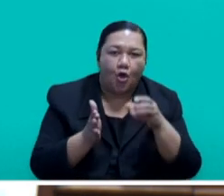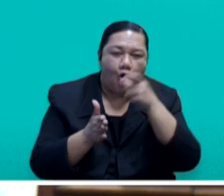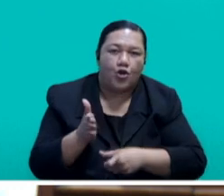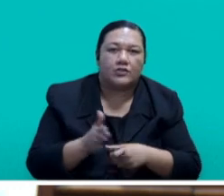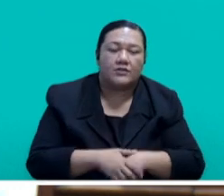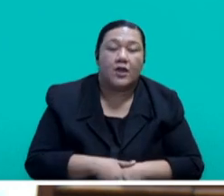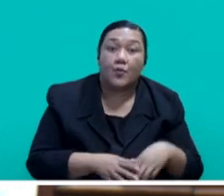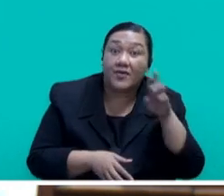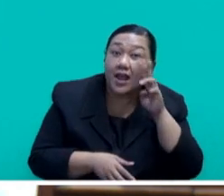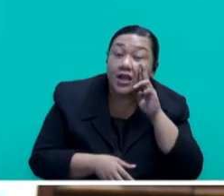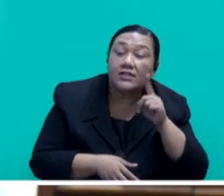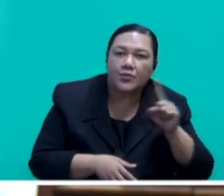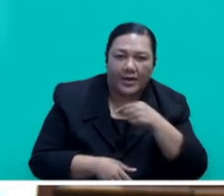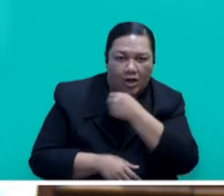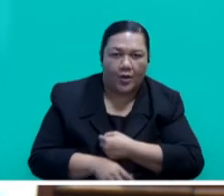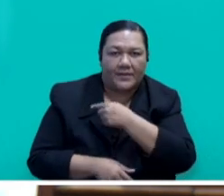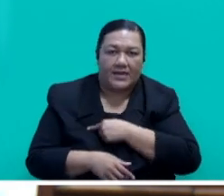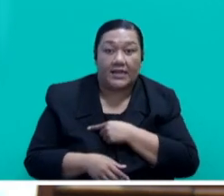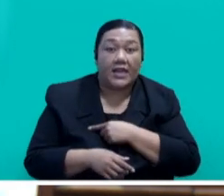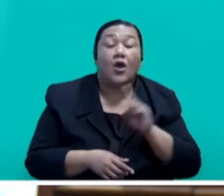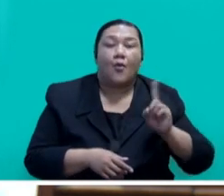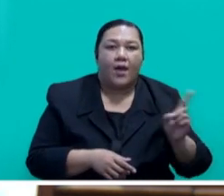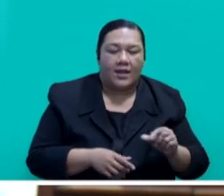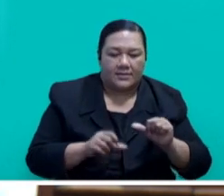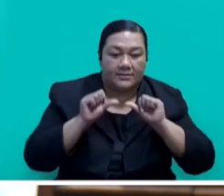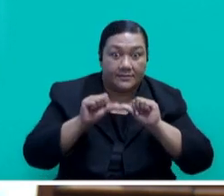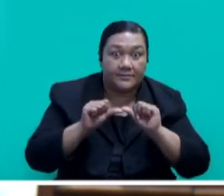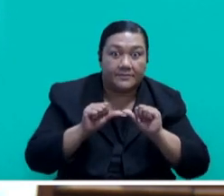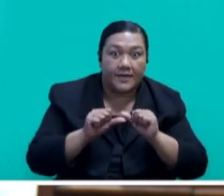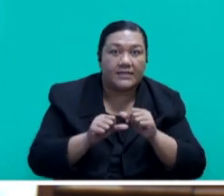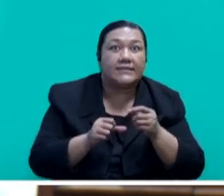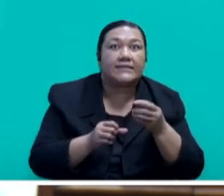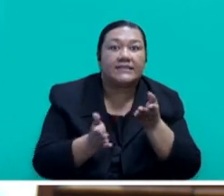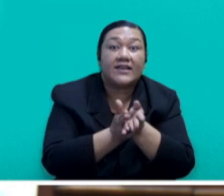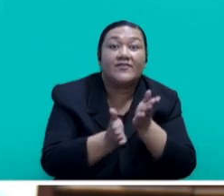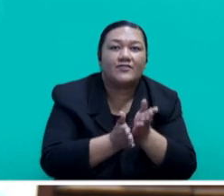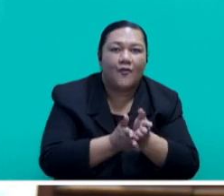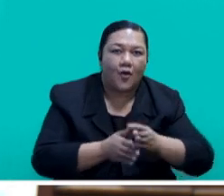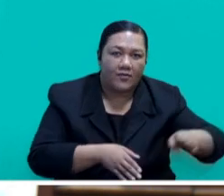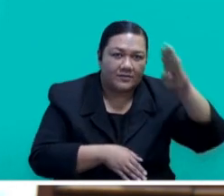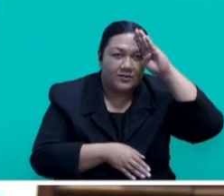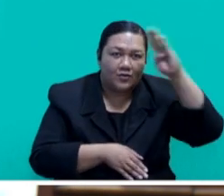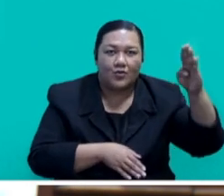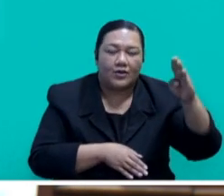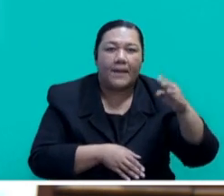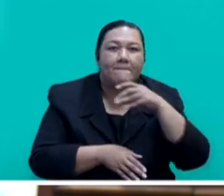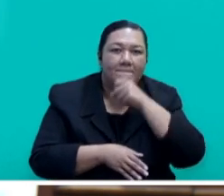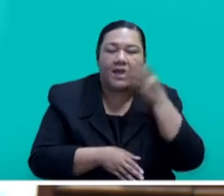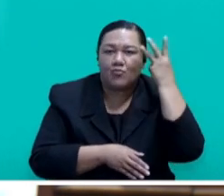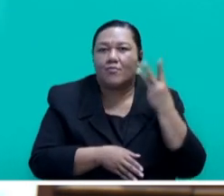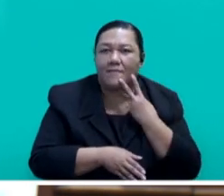the commitment and sacrifice of our disciplined servicemen and women. We salute and render